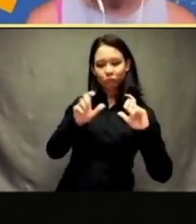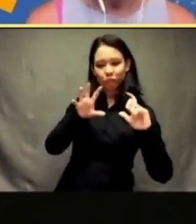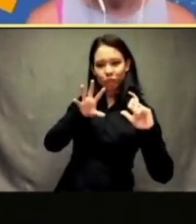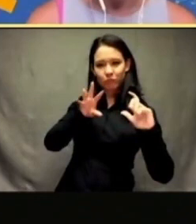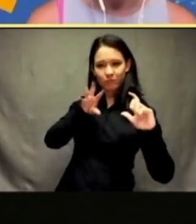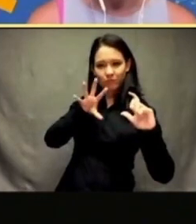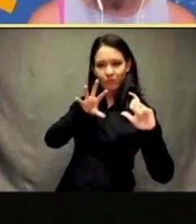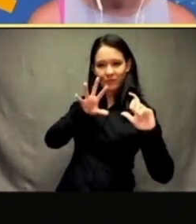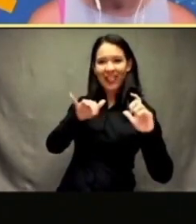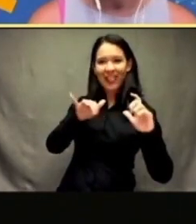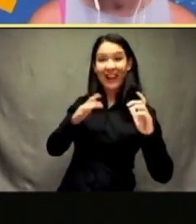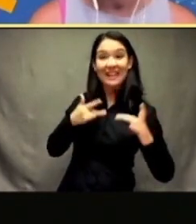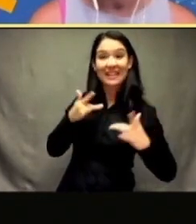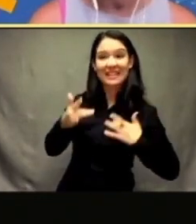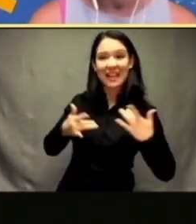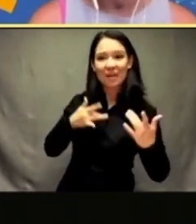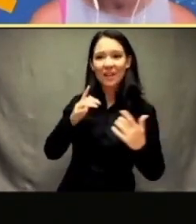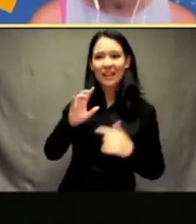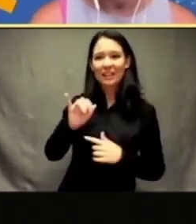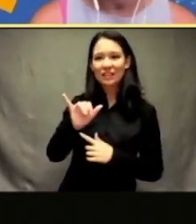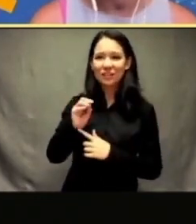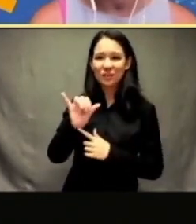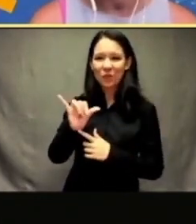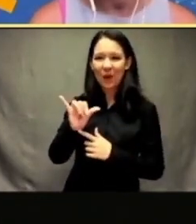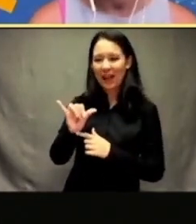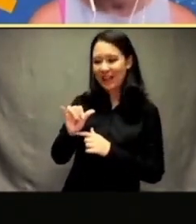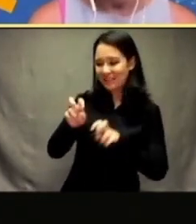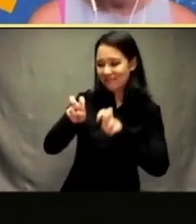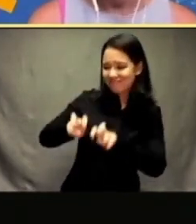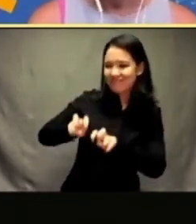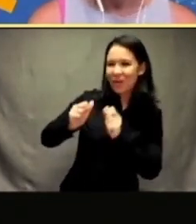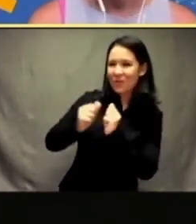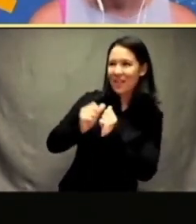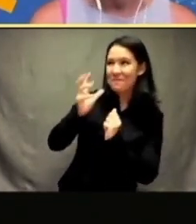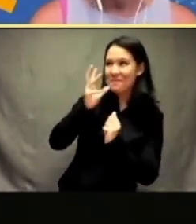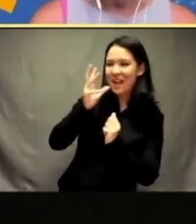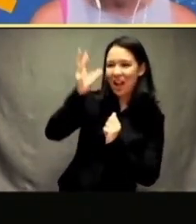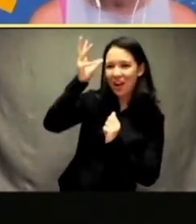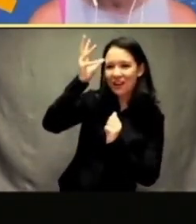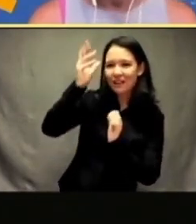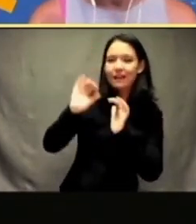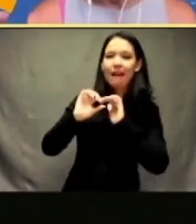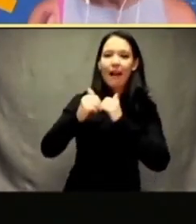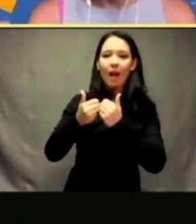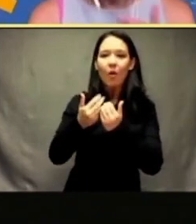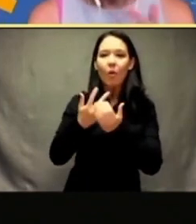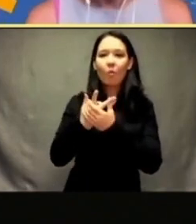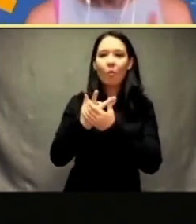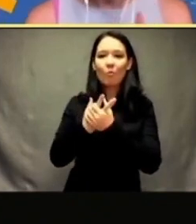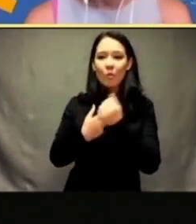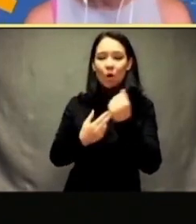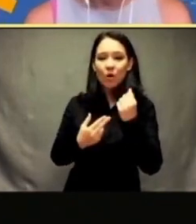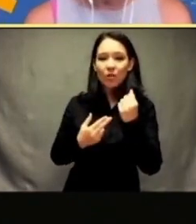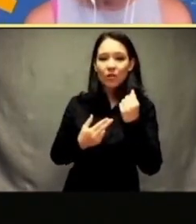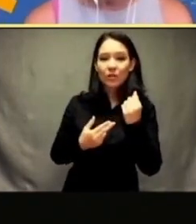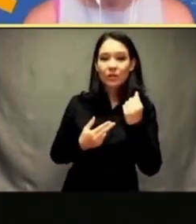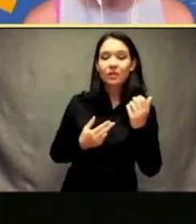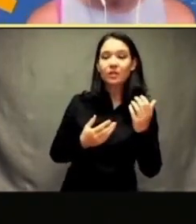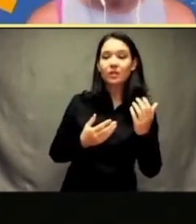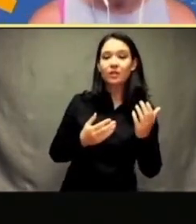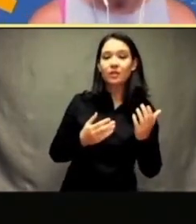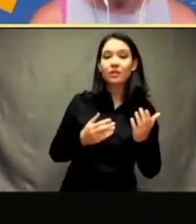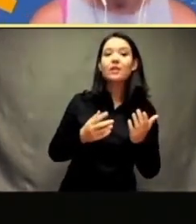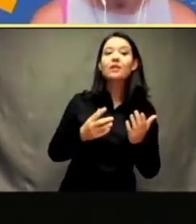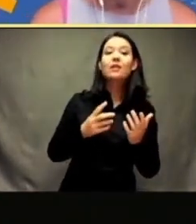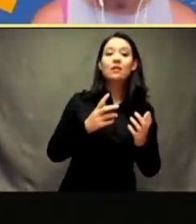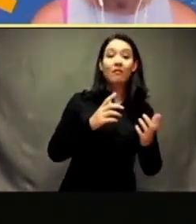excitement and joy to be working with their parent, how there's both analog materials and the